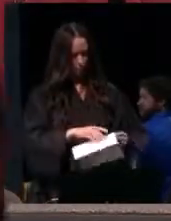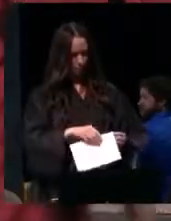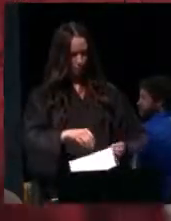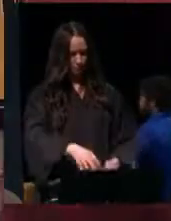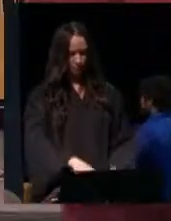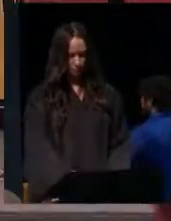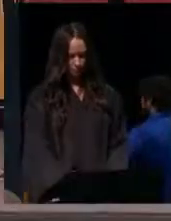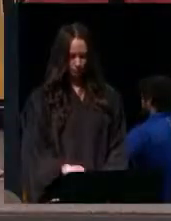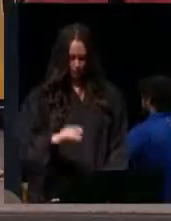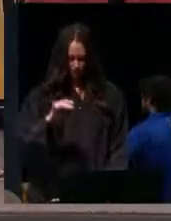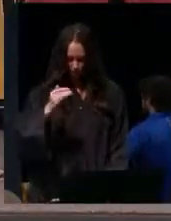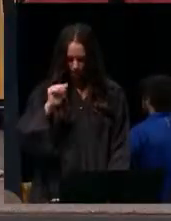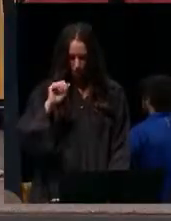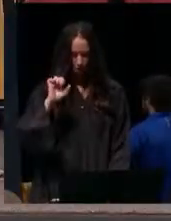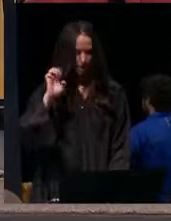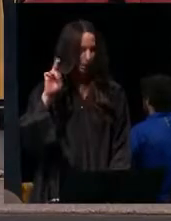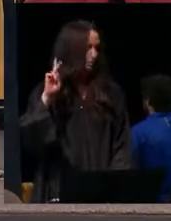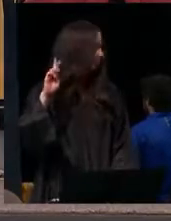Jacob Martyrdom.